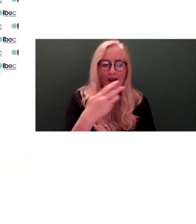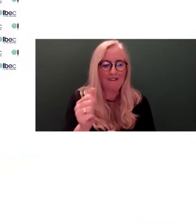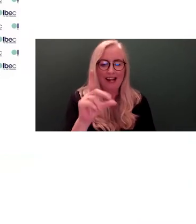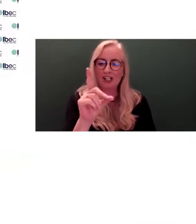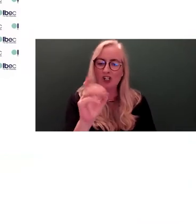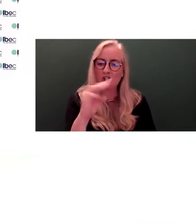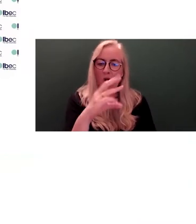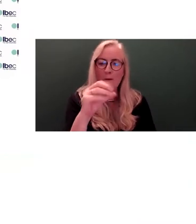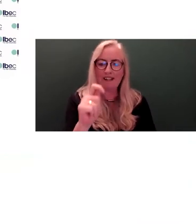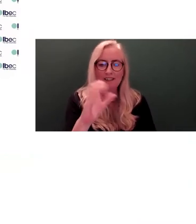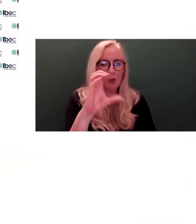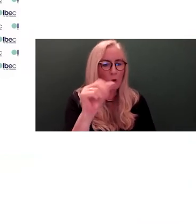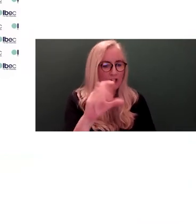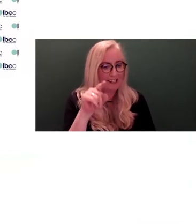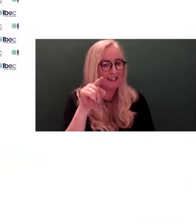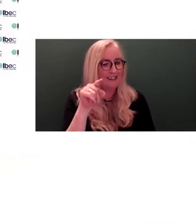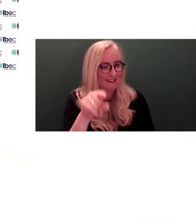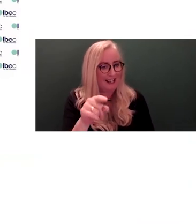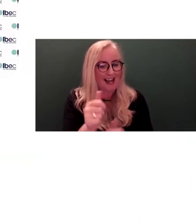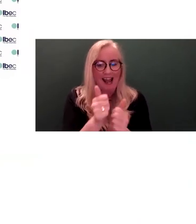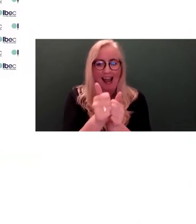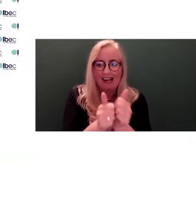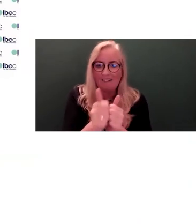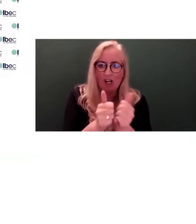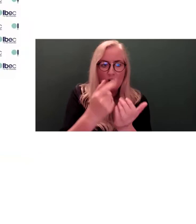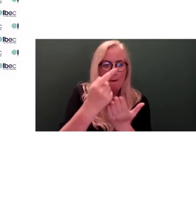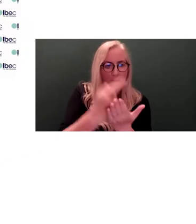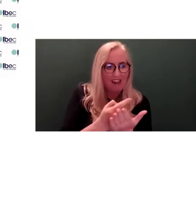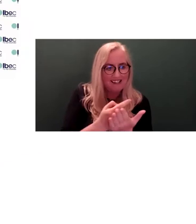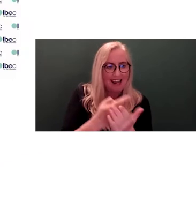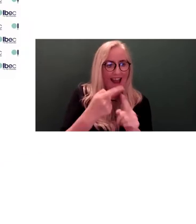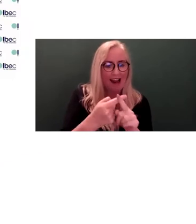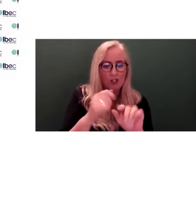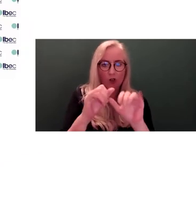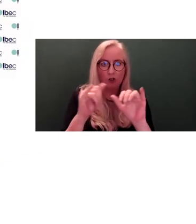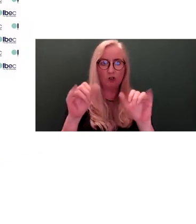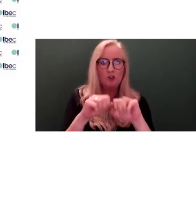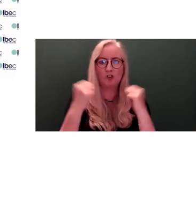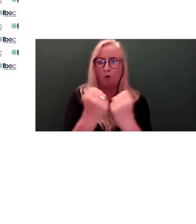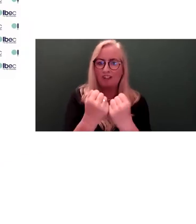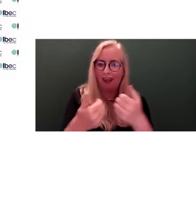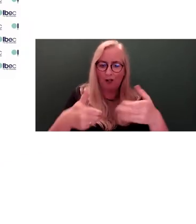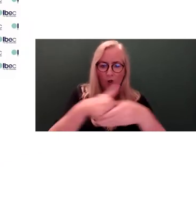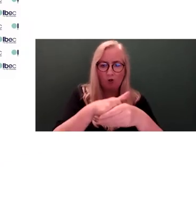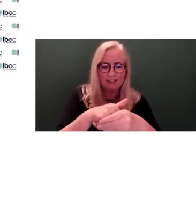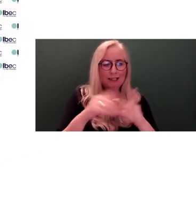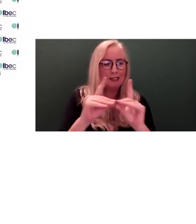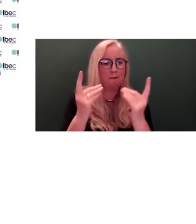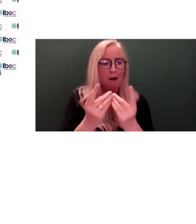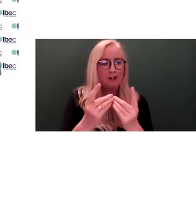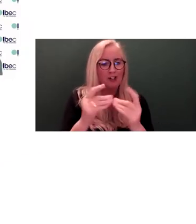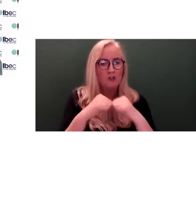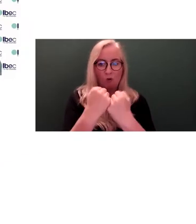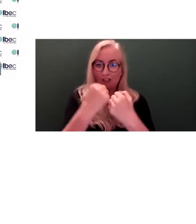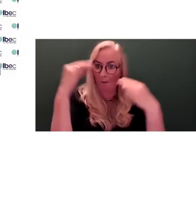Coates, who is PO in the Activation Policy and Social Inclusion Division of the Department of Social